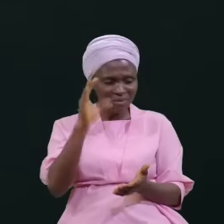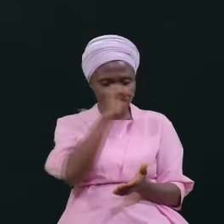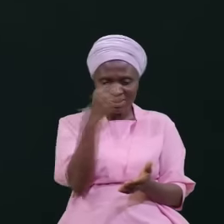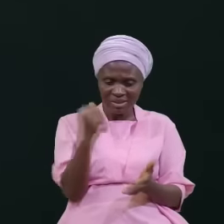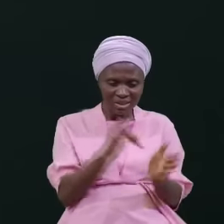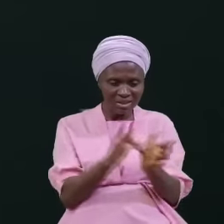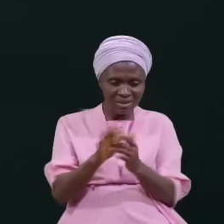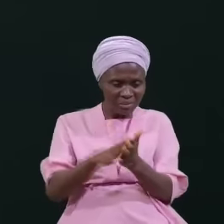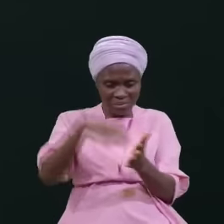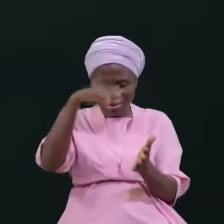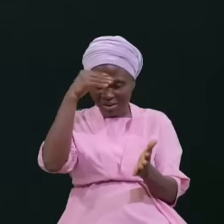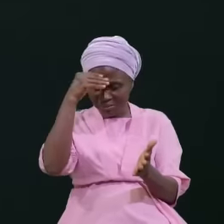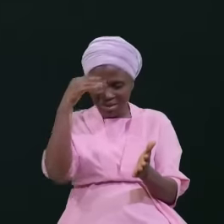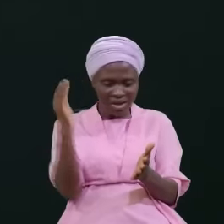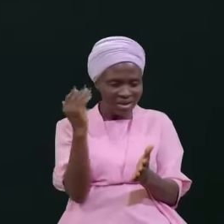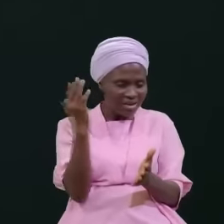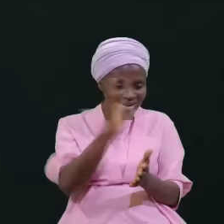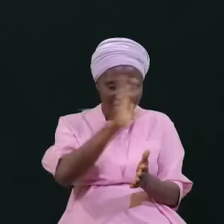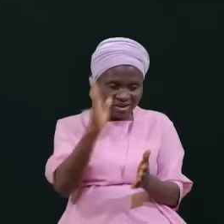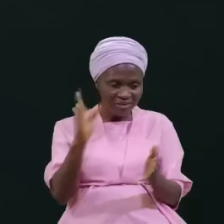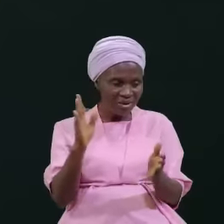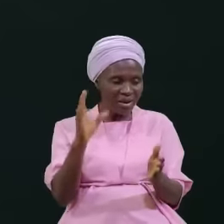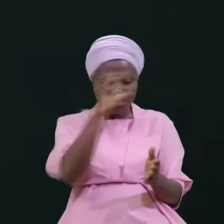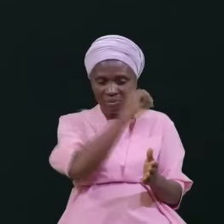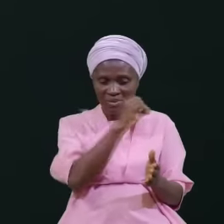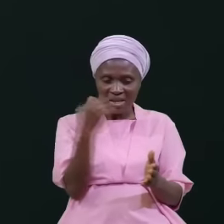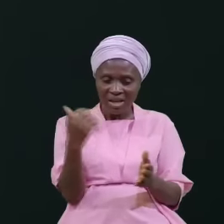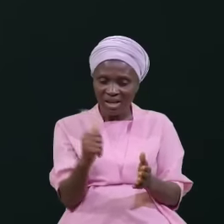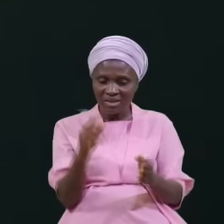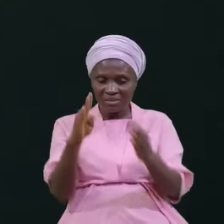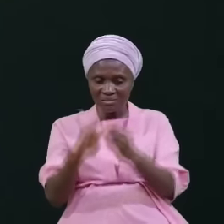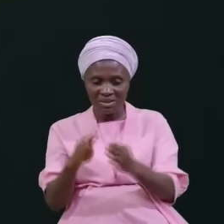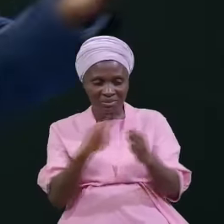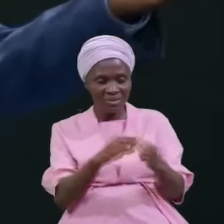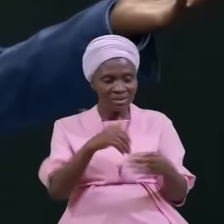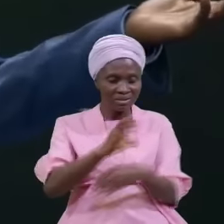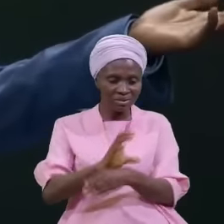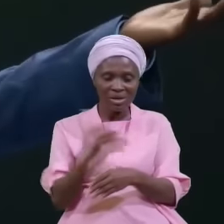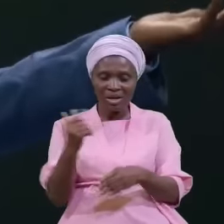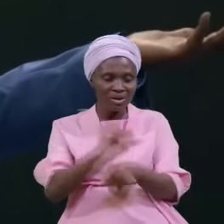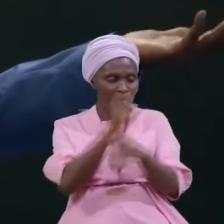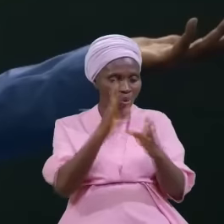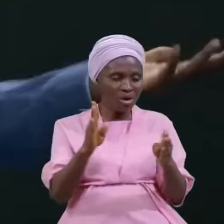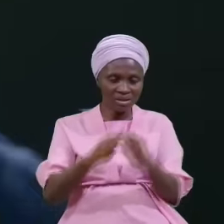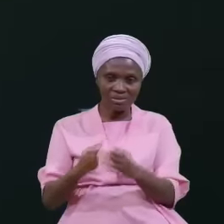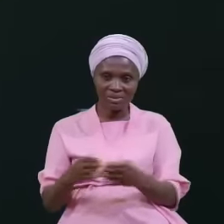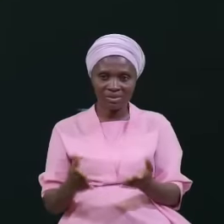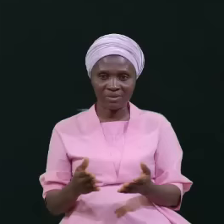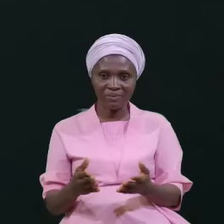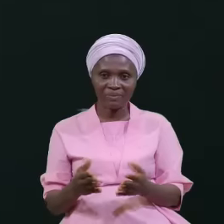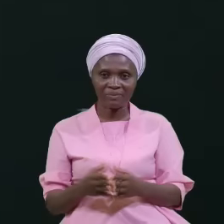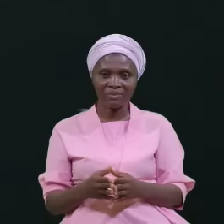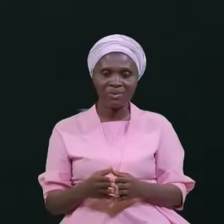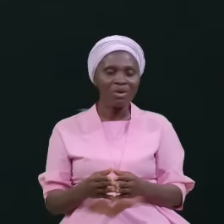never misses any of the workers, meeting, they call them. She's almost sleeping in